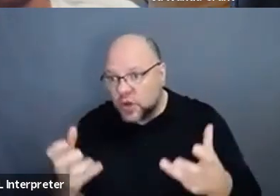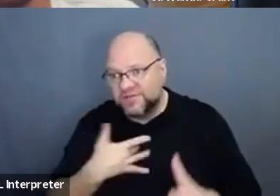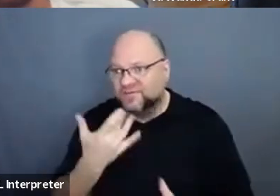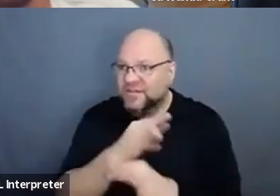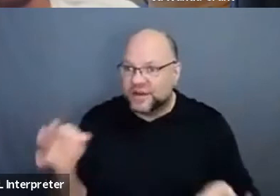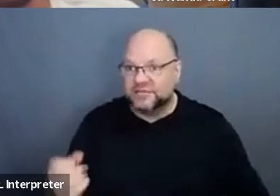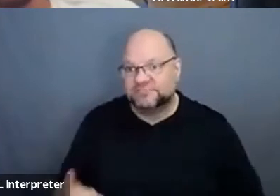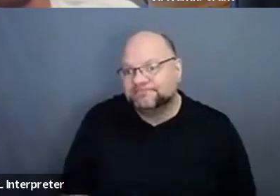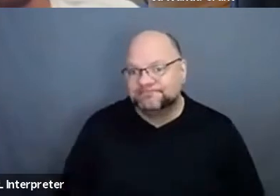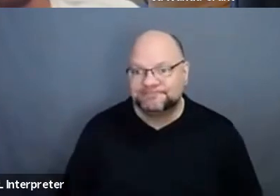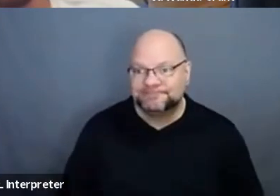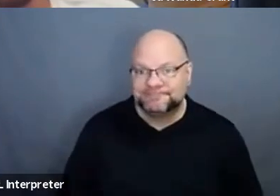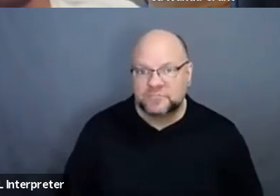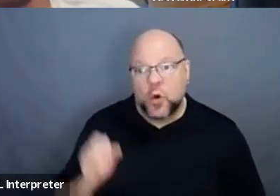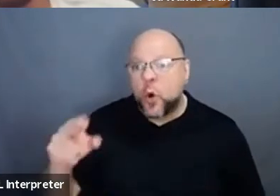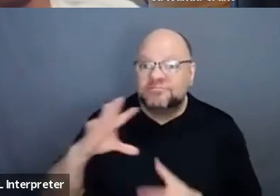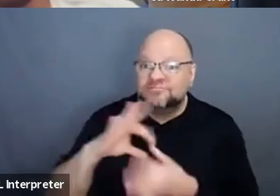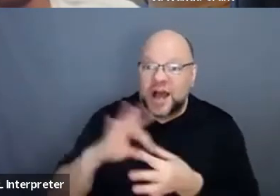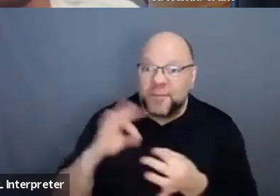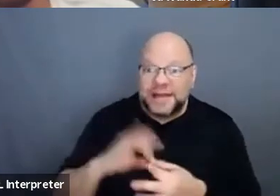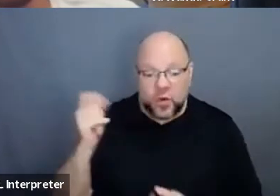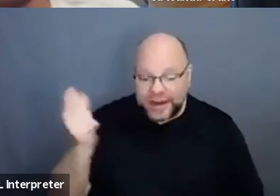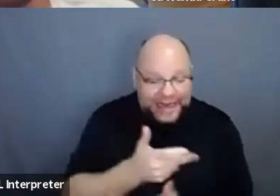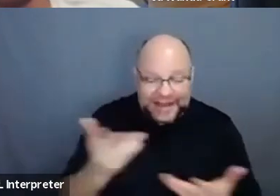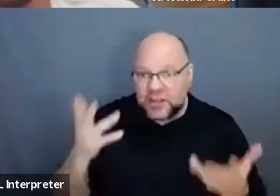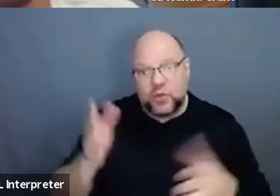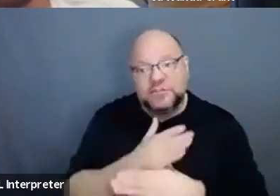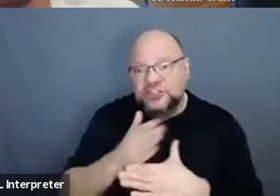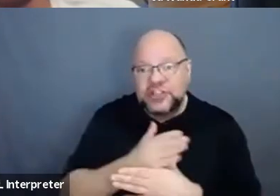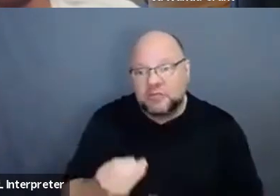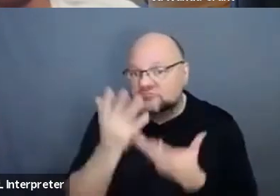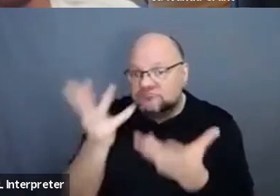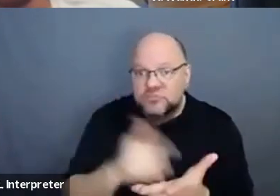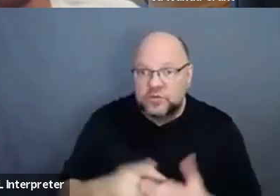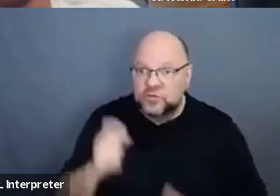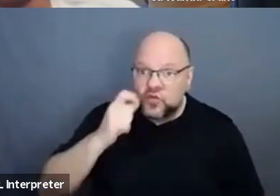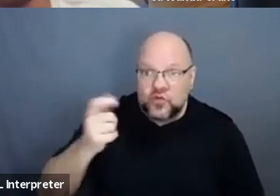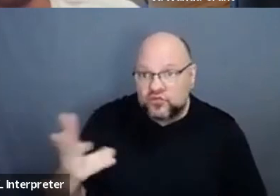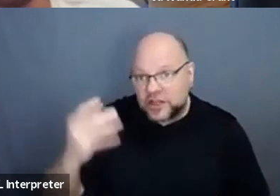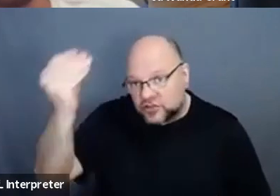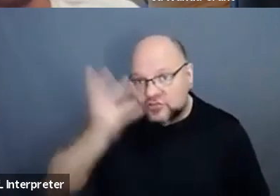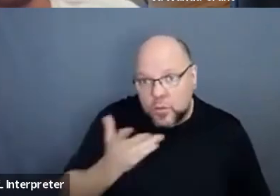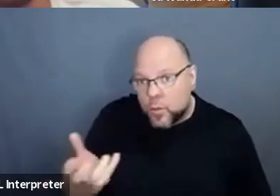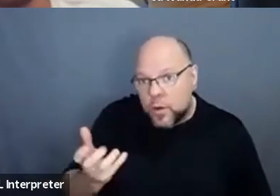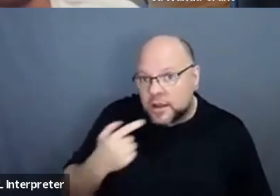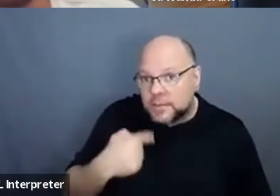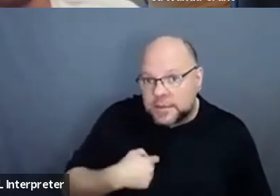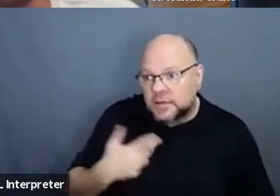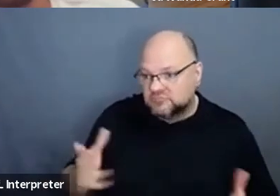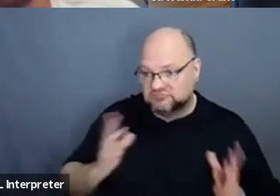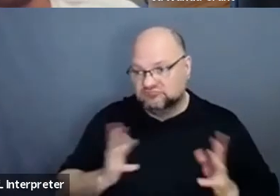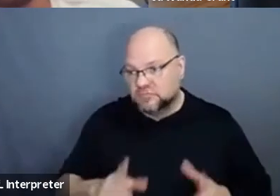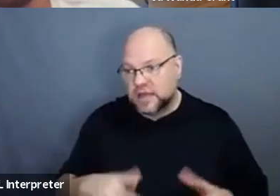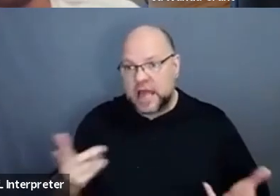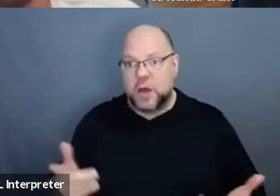free. Or just comments or anything that if you wanted to share something that you've done that's really cool that I should know about, because I'll turn